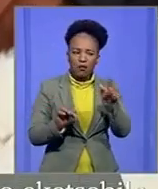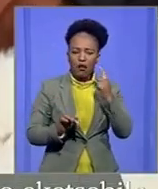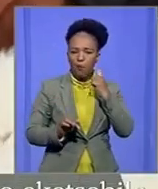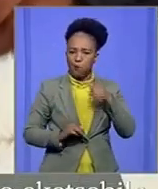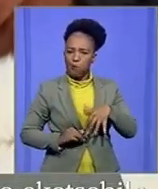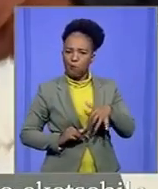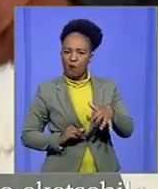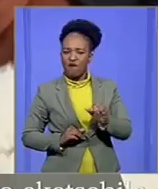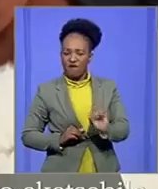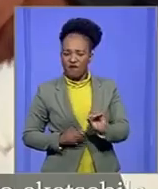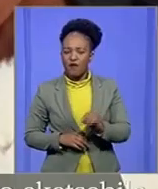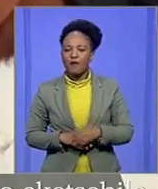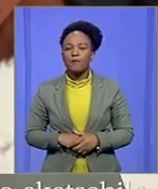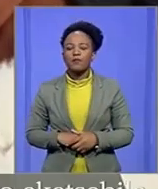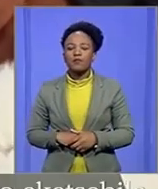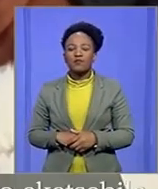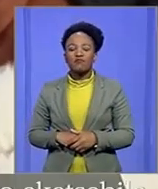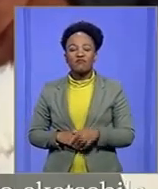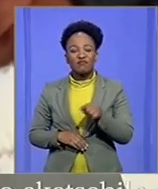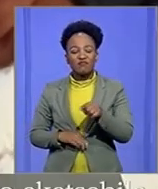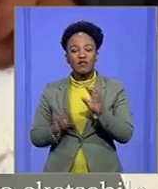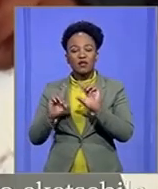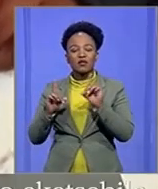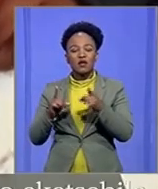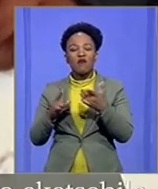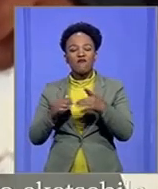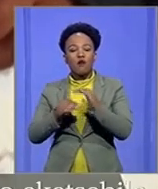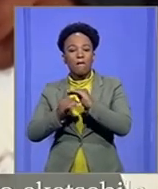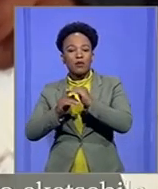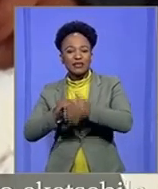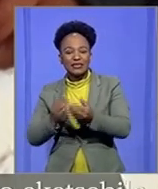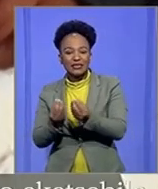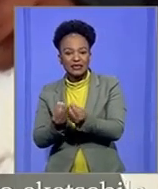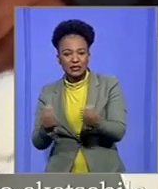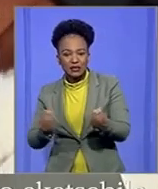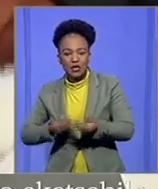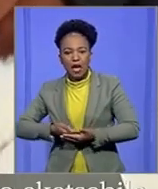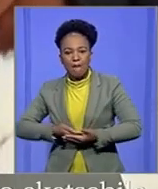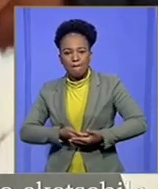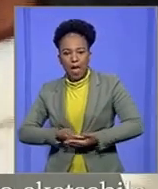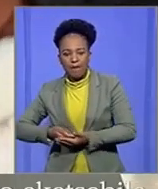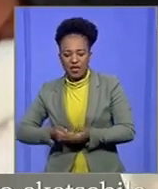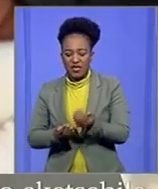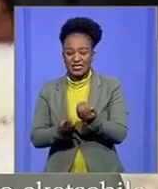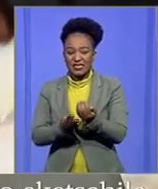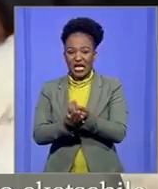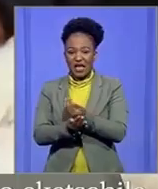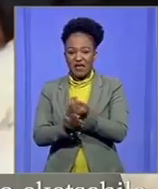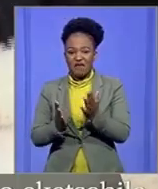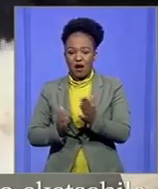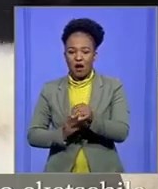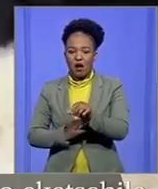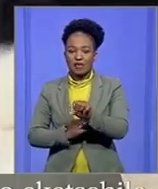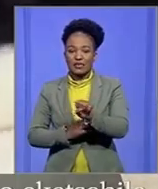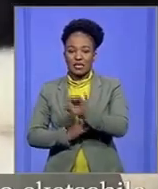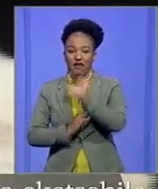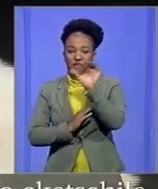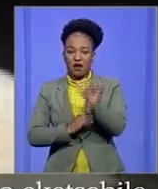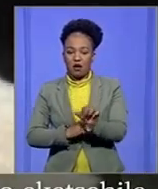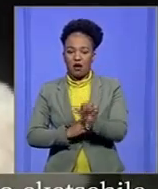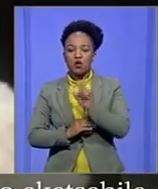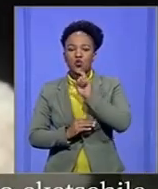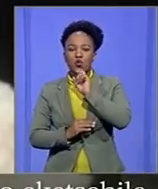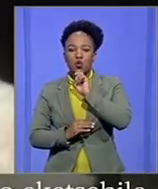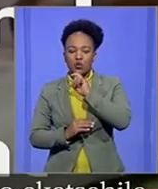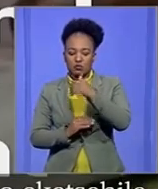Mekgatlho ya tshireletso ya bana jaaka Baby Savers SA ya re go dirisiwa ga mabokoso a go